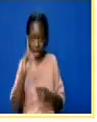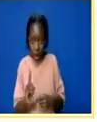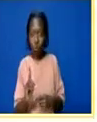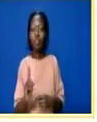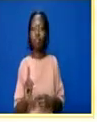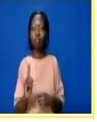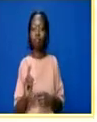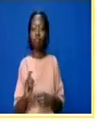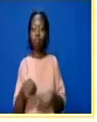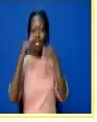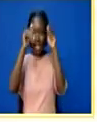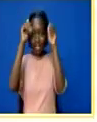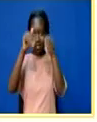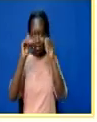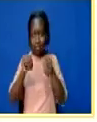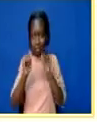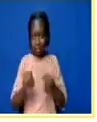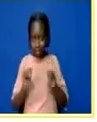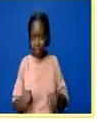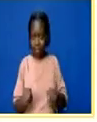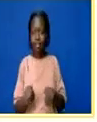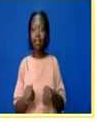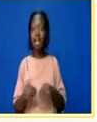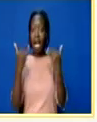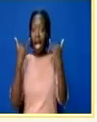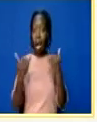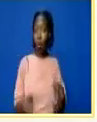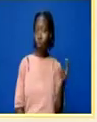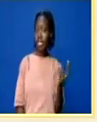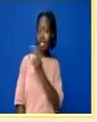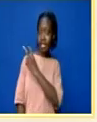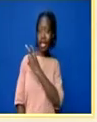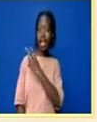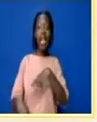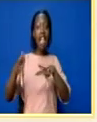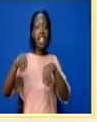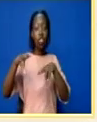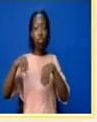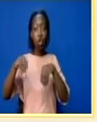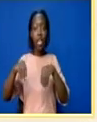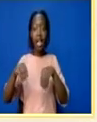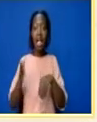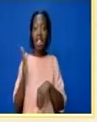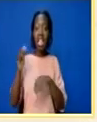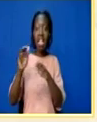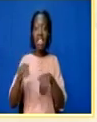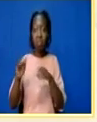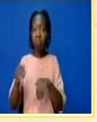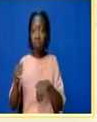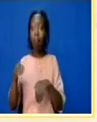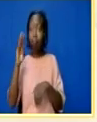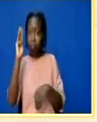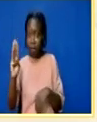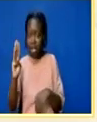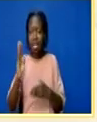Or even sometimes bottom to top. Yeah. So you find the soil in his farm became loose. Okay. So once it